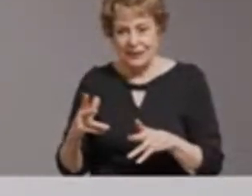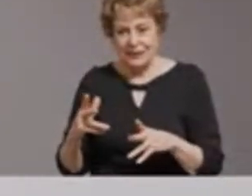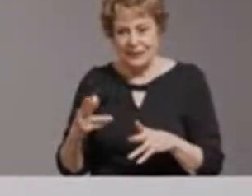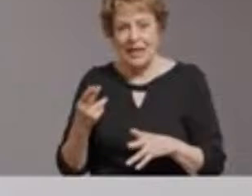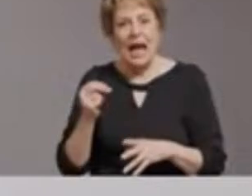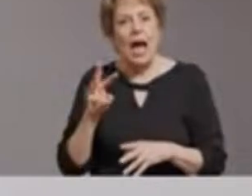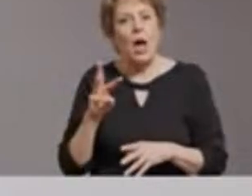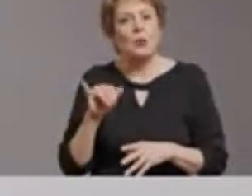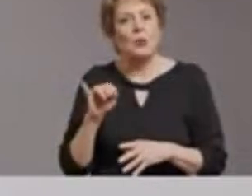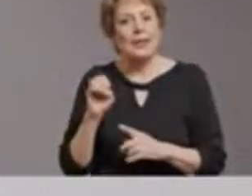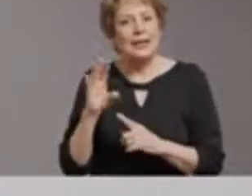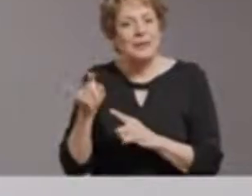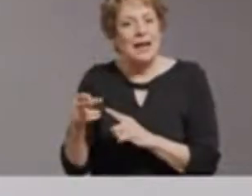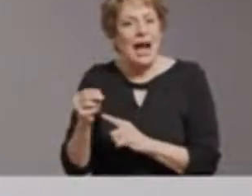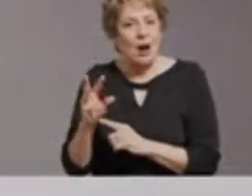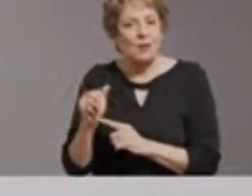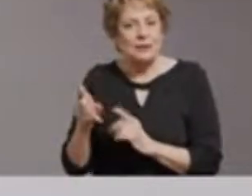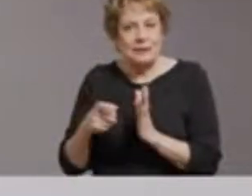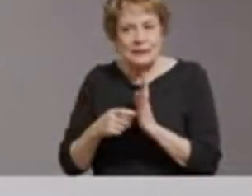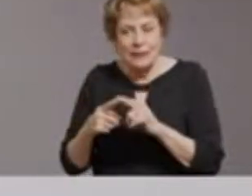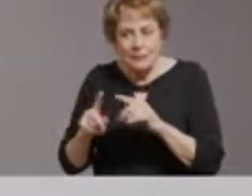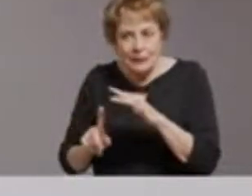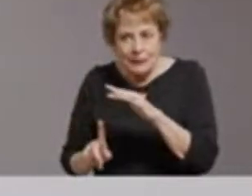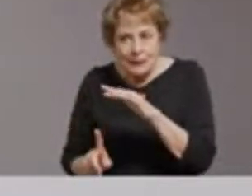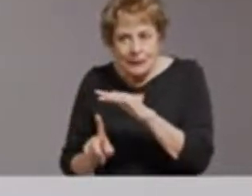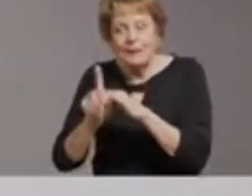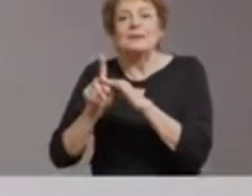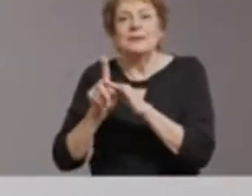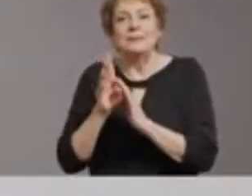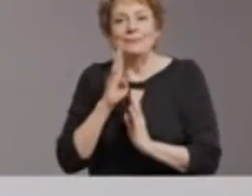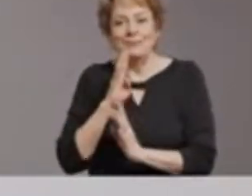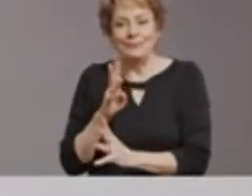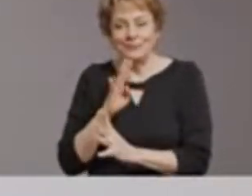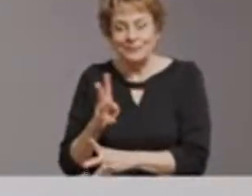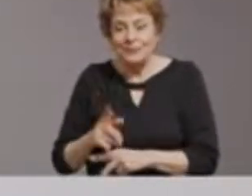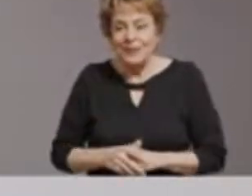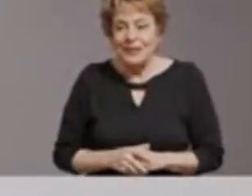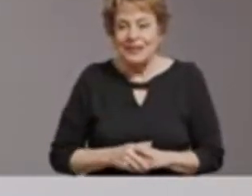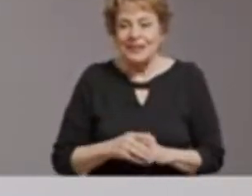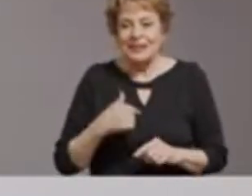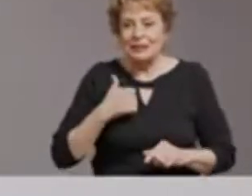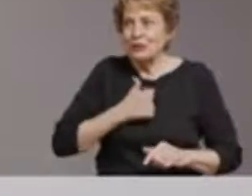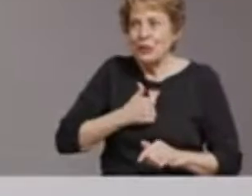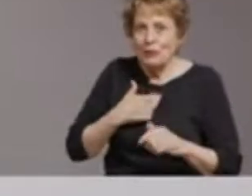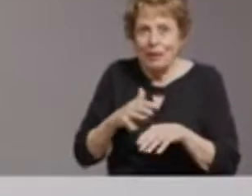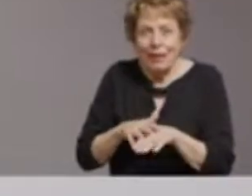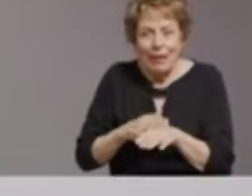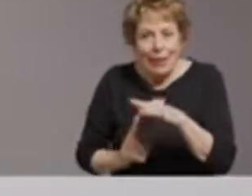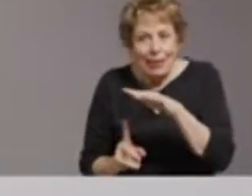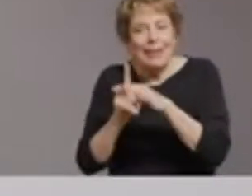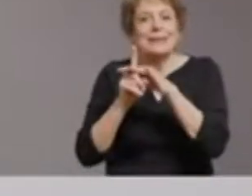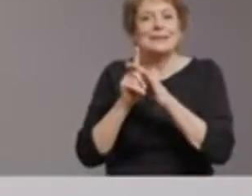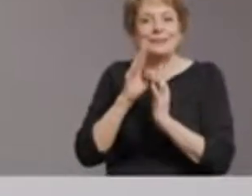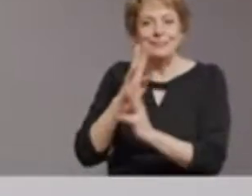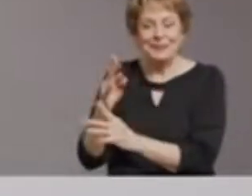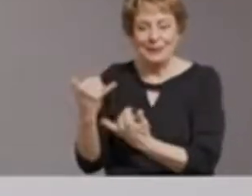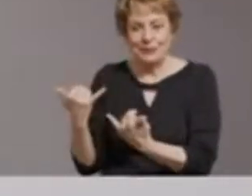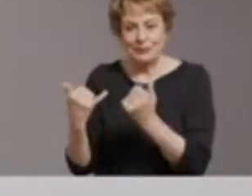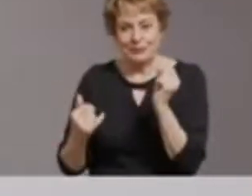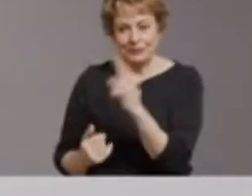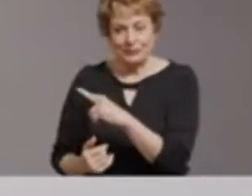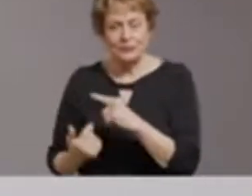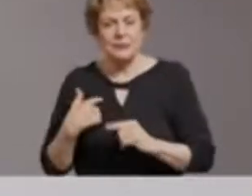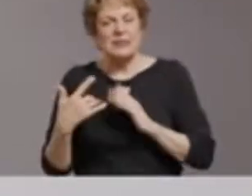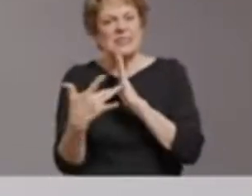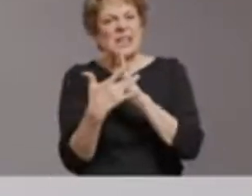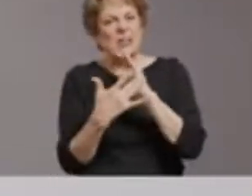Sorry about that. Anyway, so let me start off with a technical question. This 35% vaccinated, is